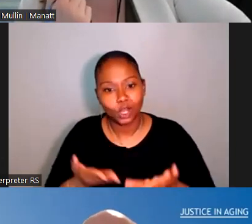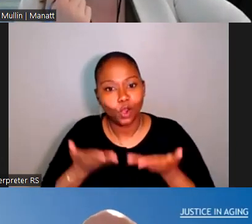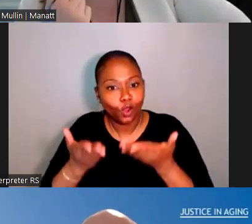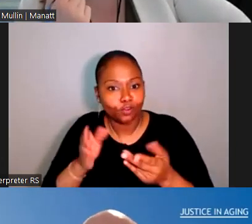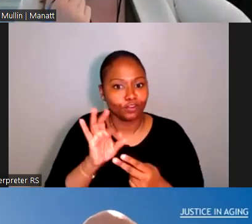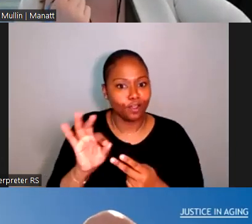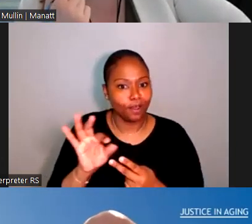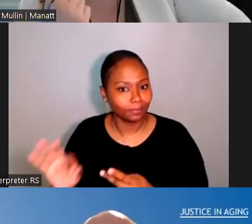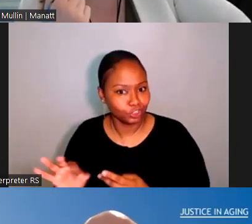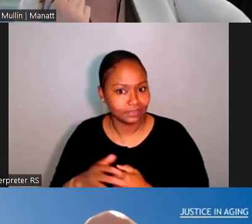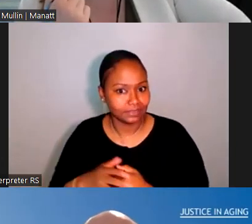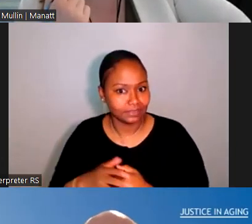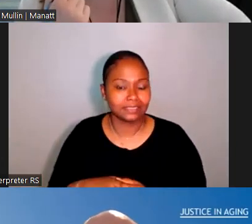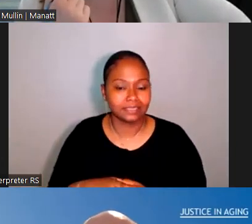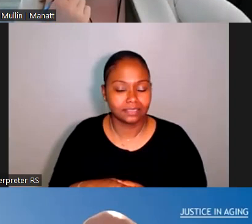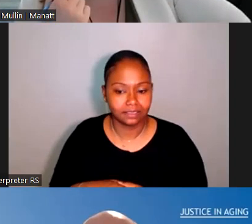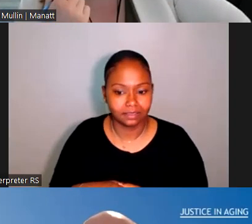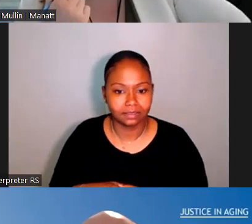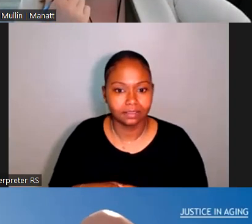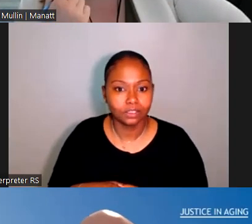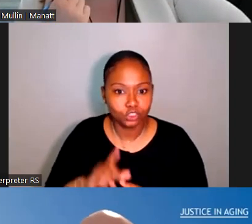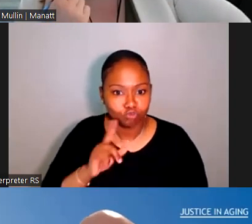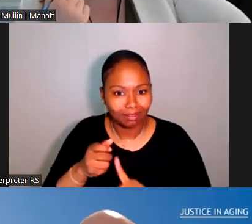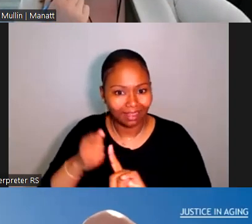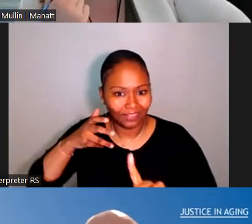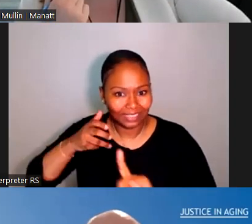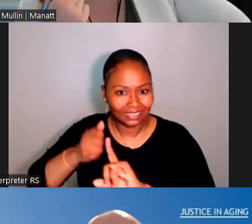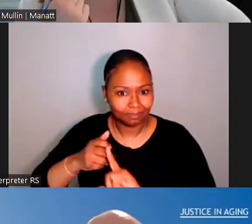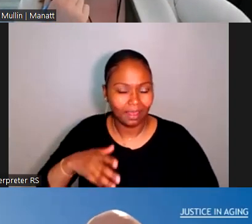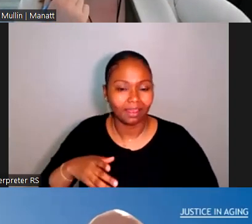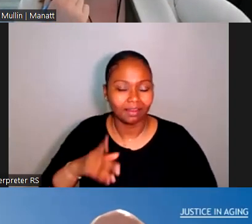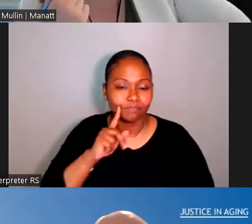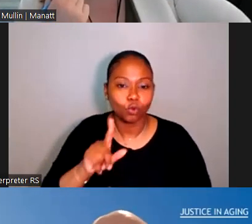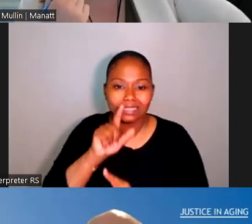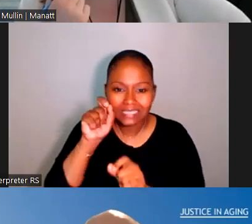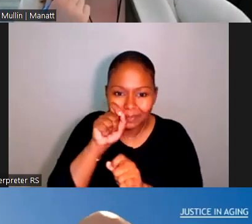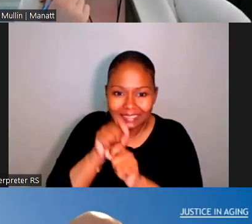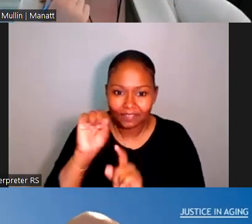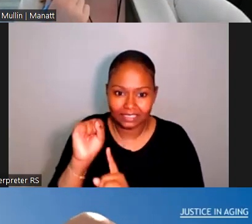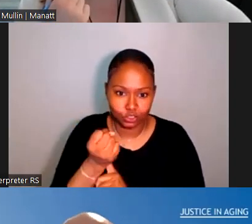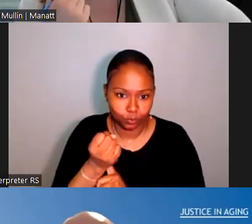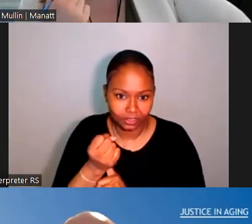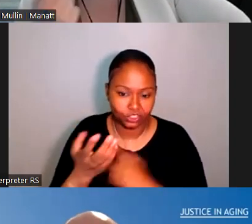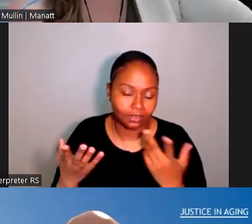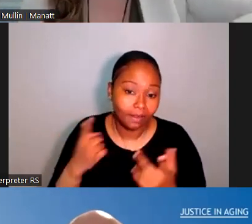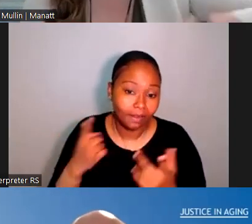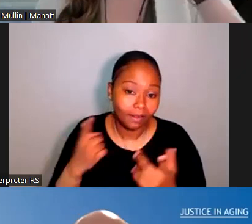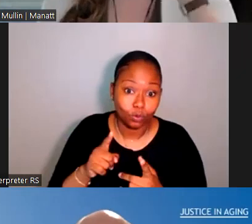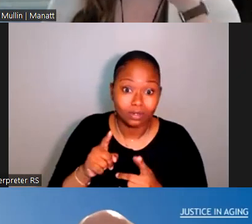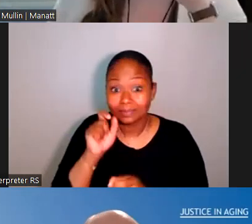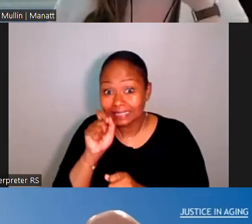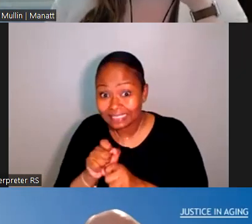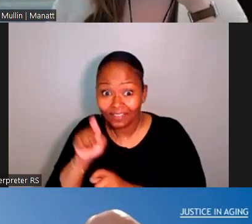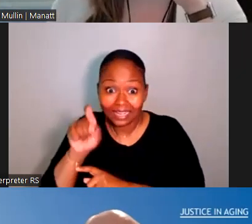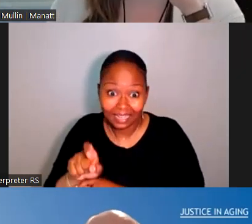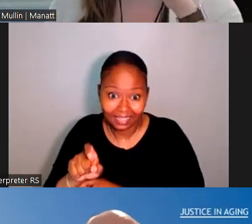option to expand that in certain circumstances as necessary for particular needs, that would be